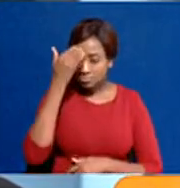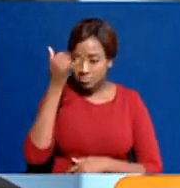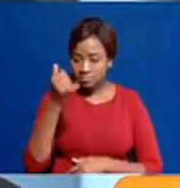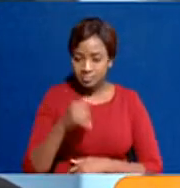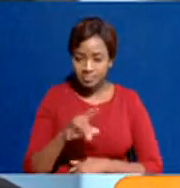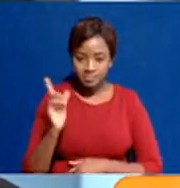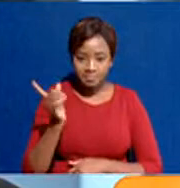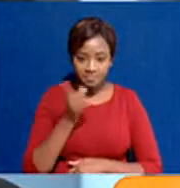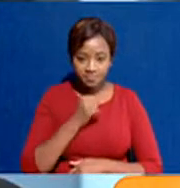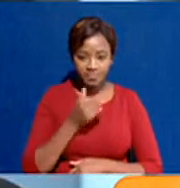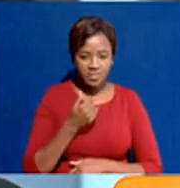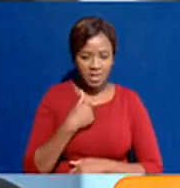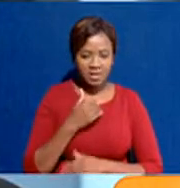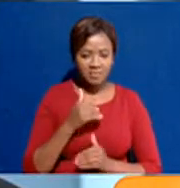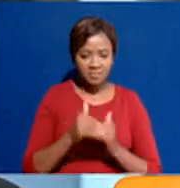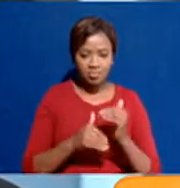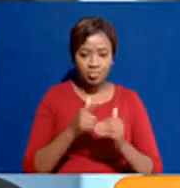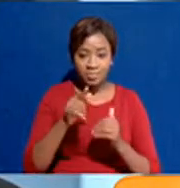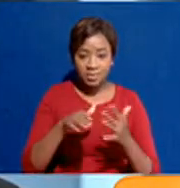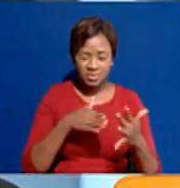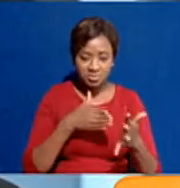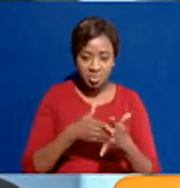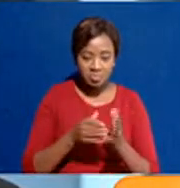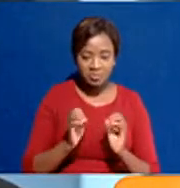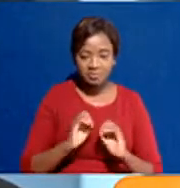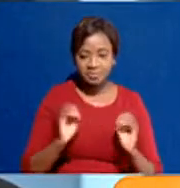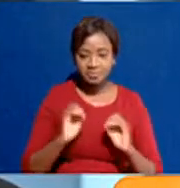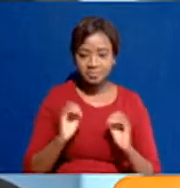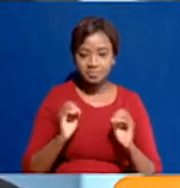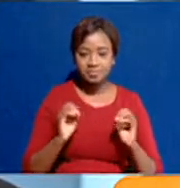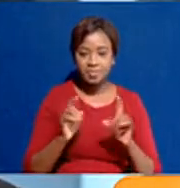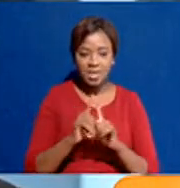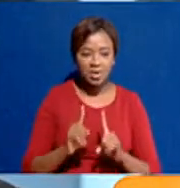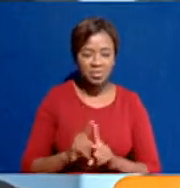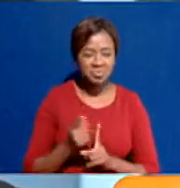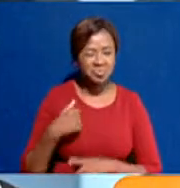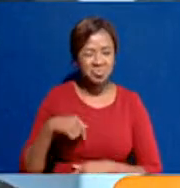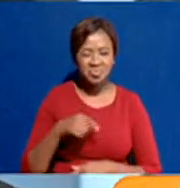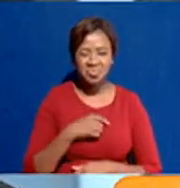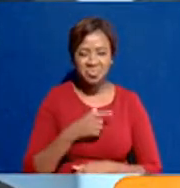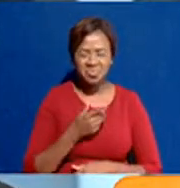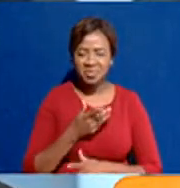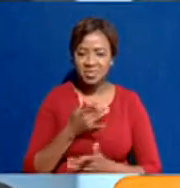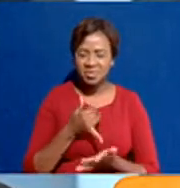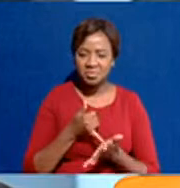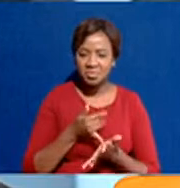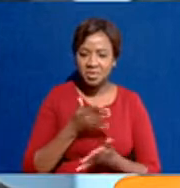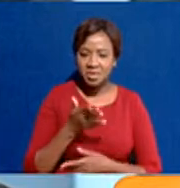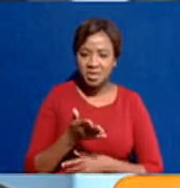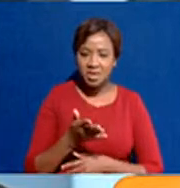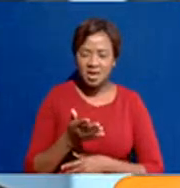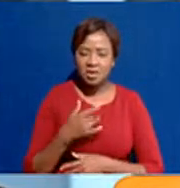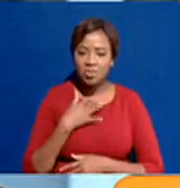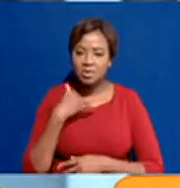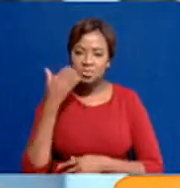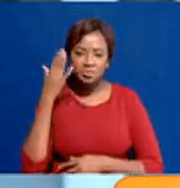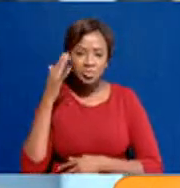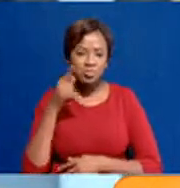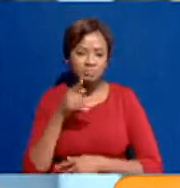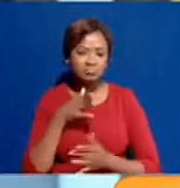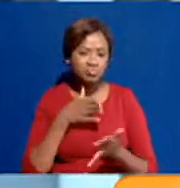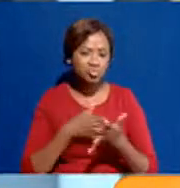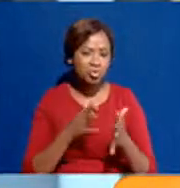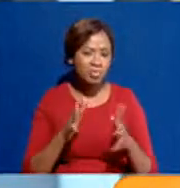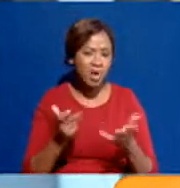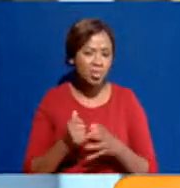a process that has not been stopped. In fact, we are all in this dilemma of how do you stop it?